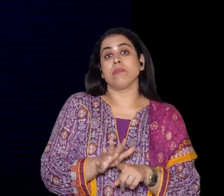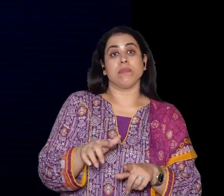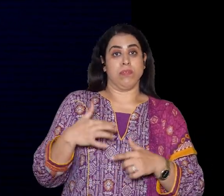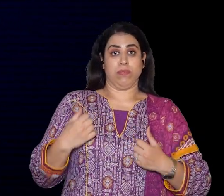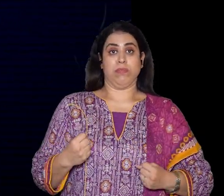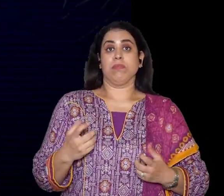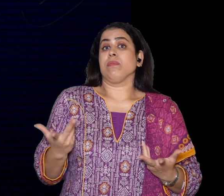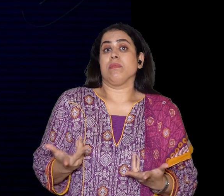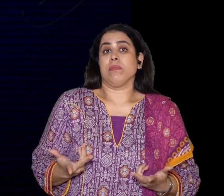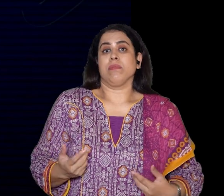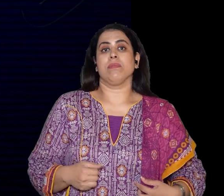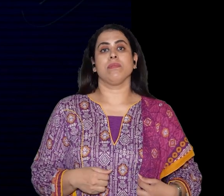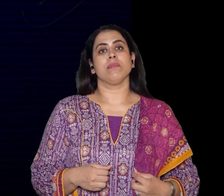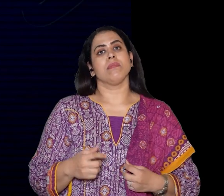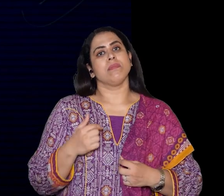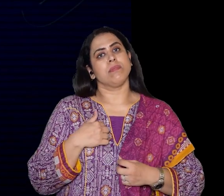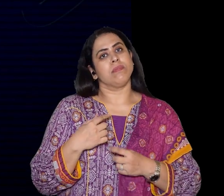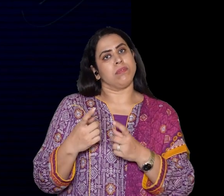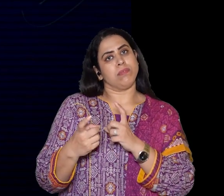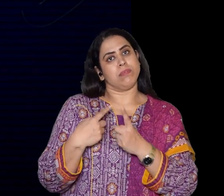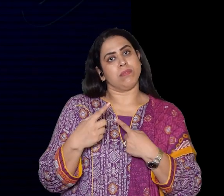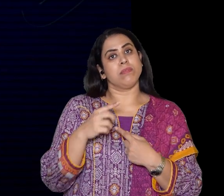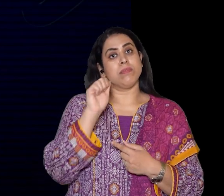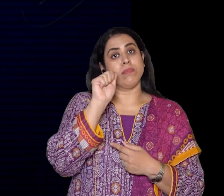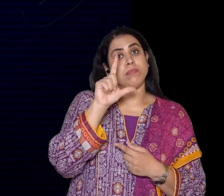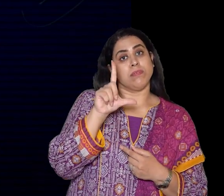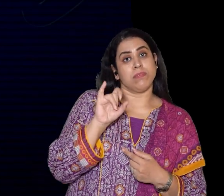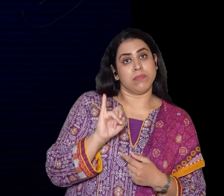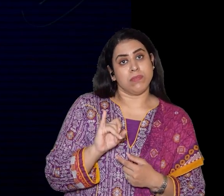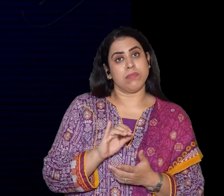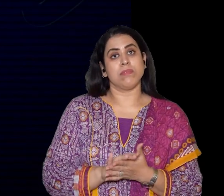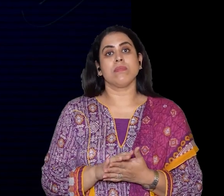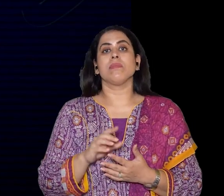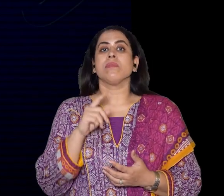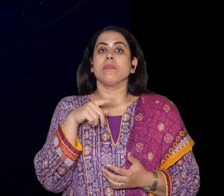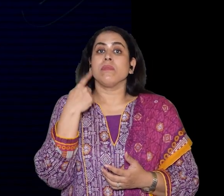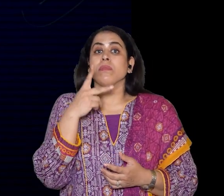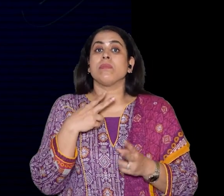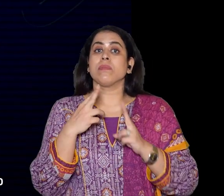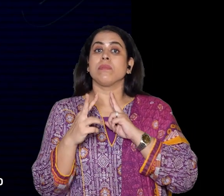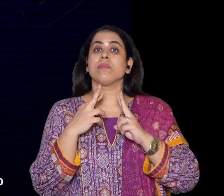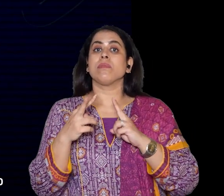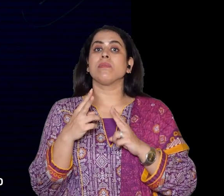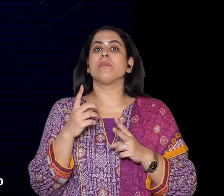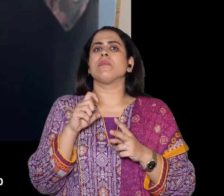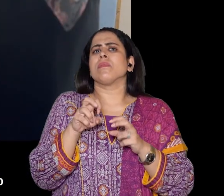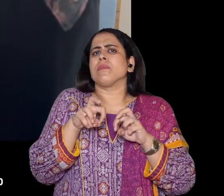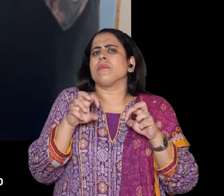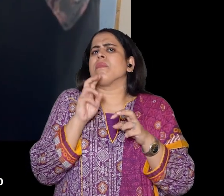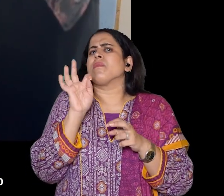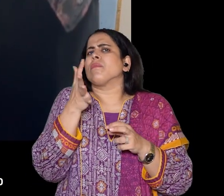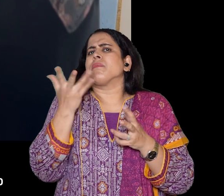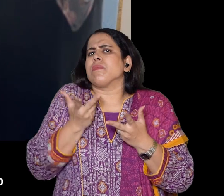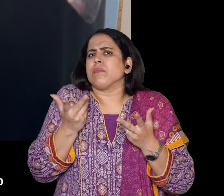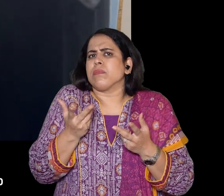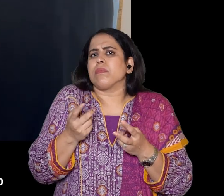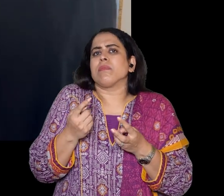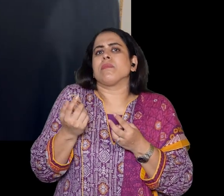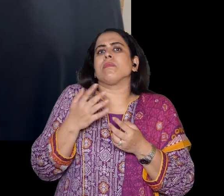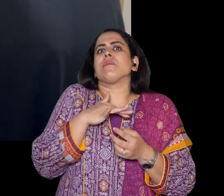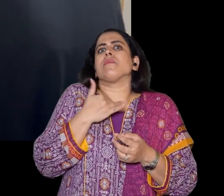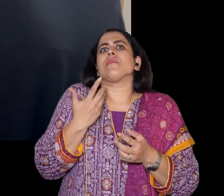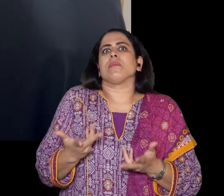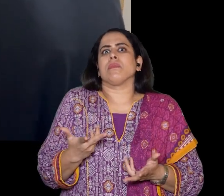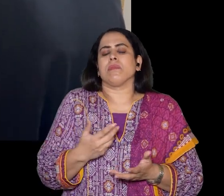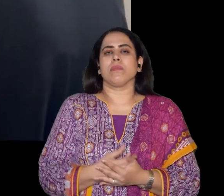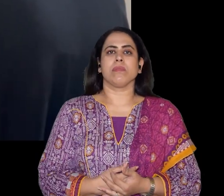on ocular health. For this, we contacted Dr. Ali Bodla, who would discuss the consequences that diabetes leads to